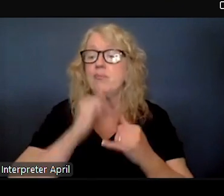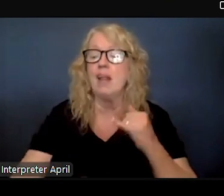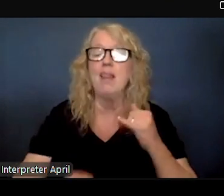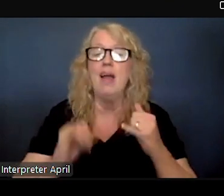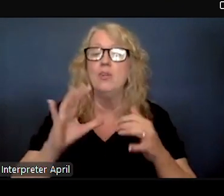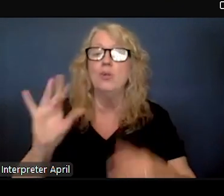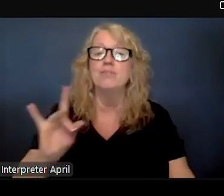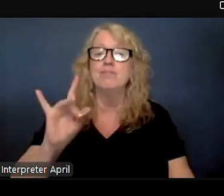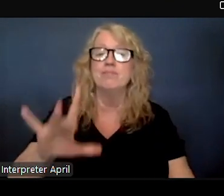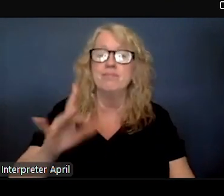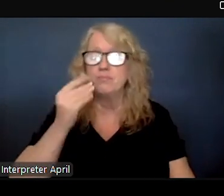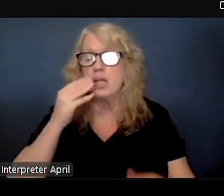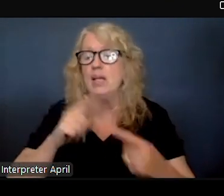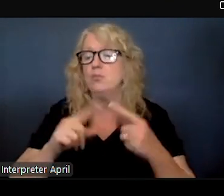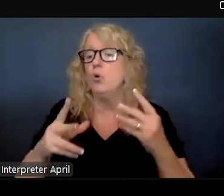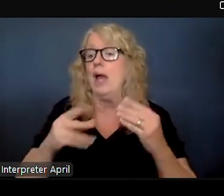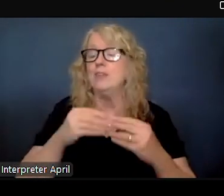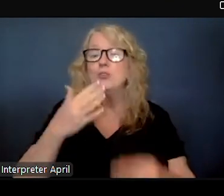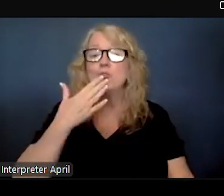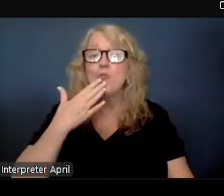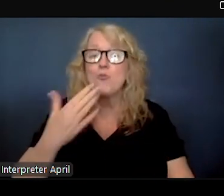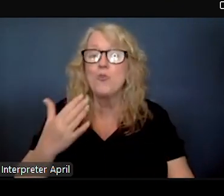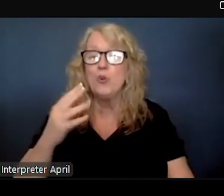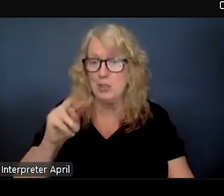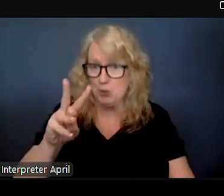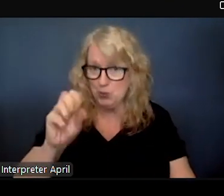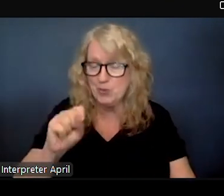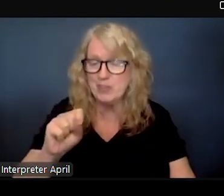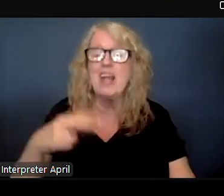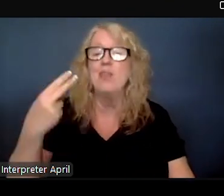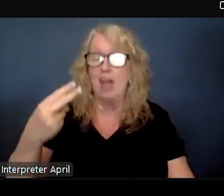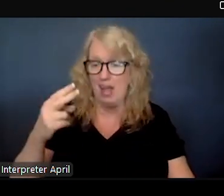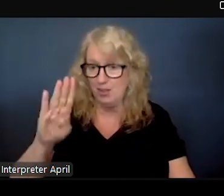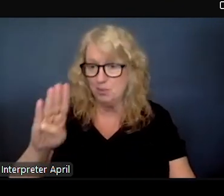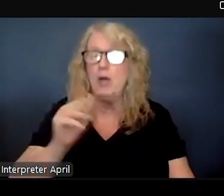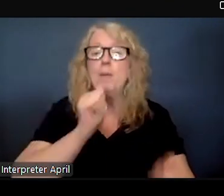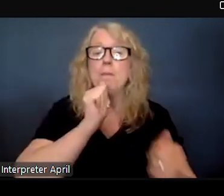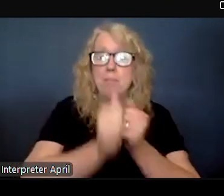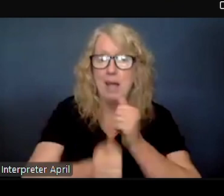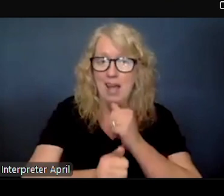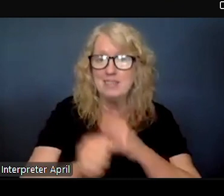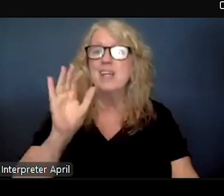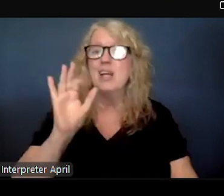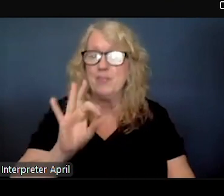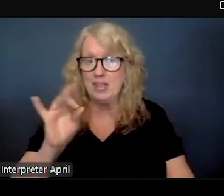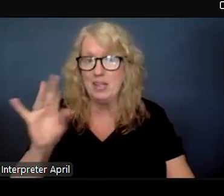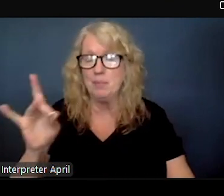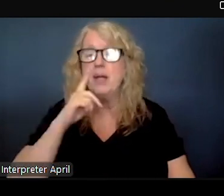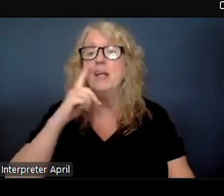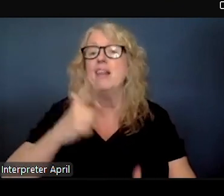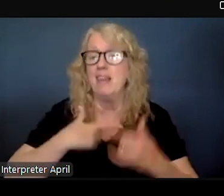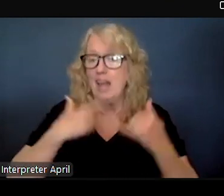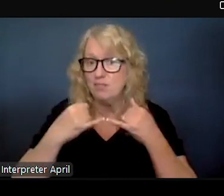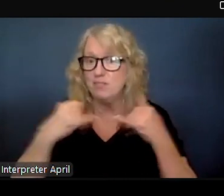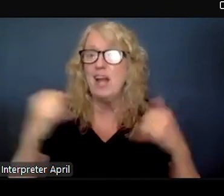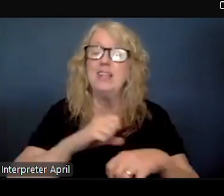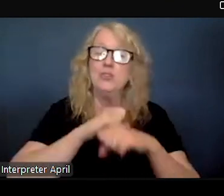just wanted to share some additional good news. The House has passed the 988 Lifeline